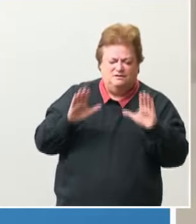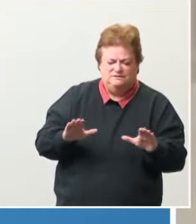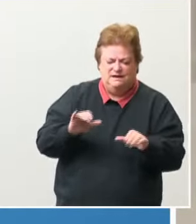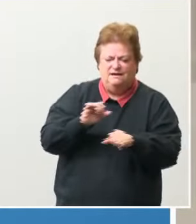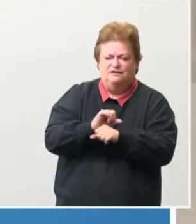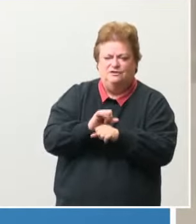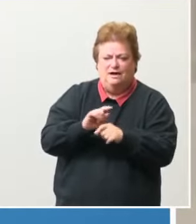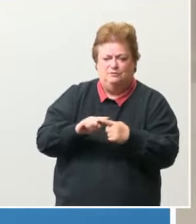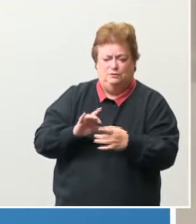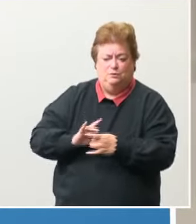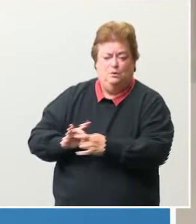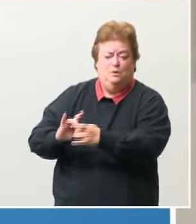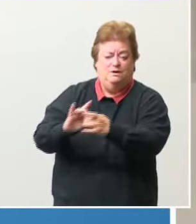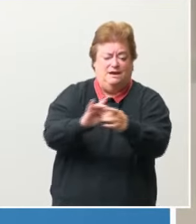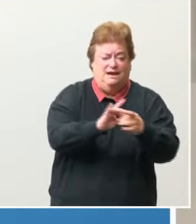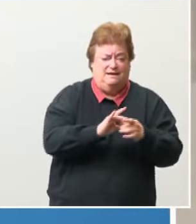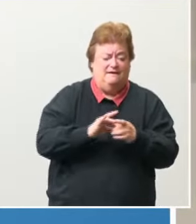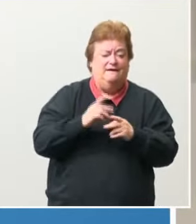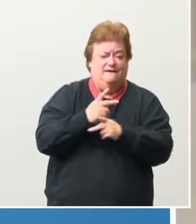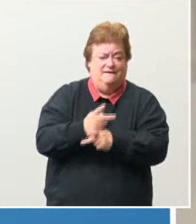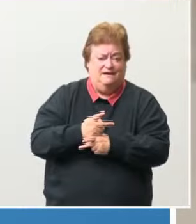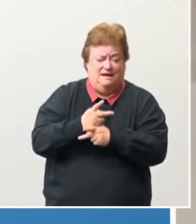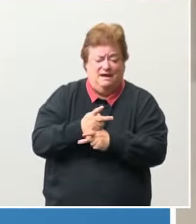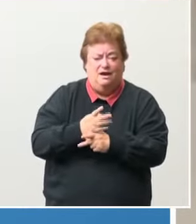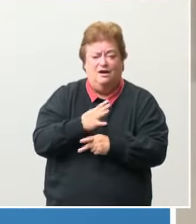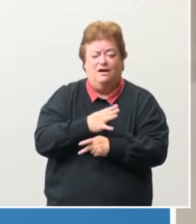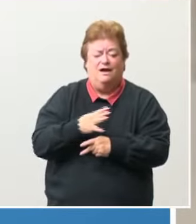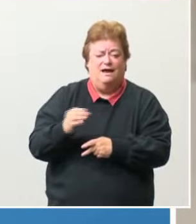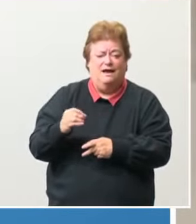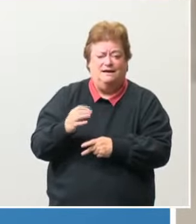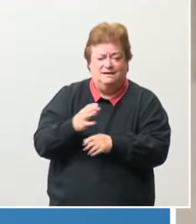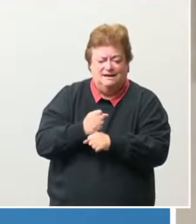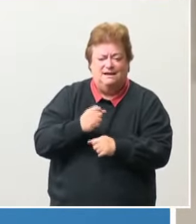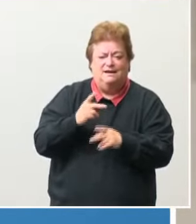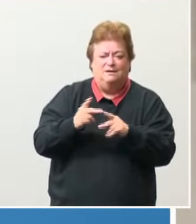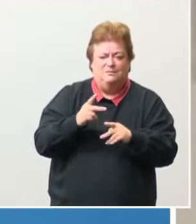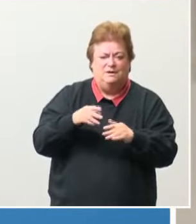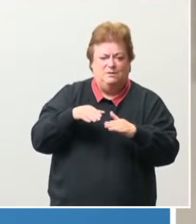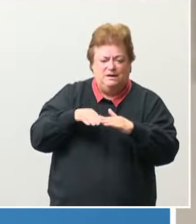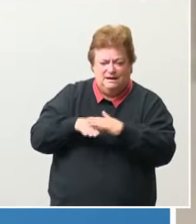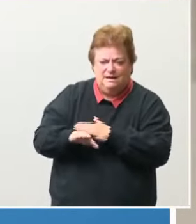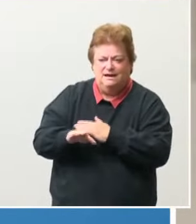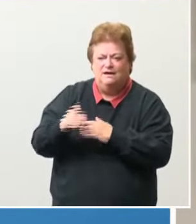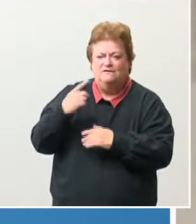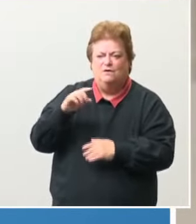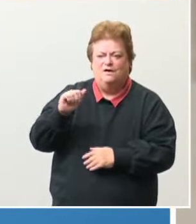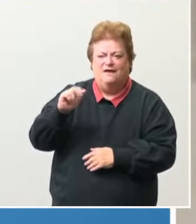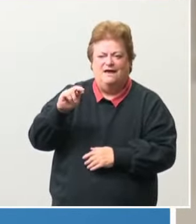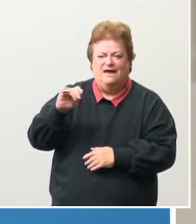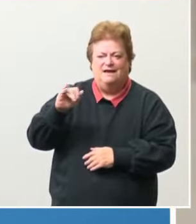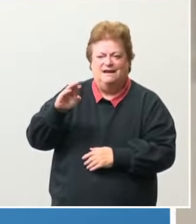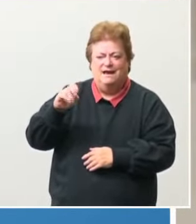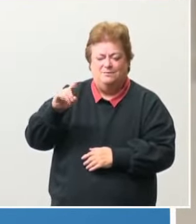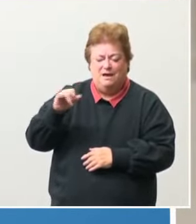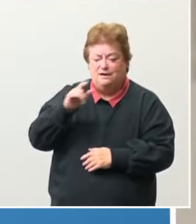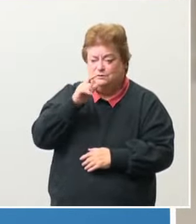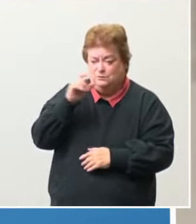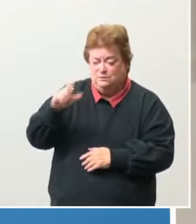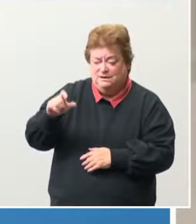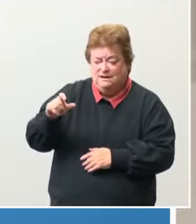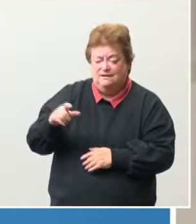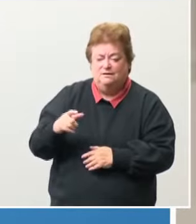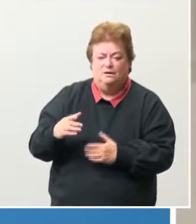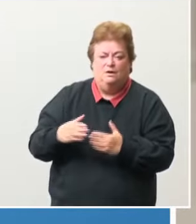job coordinating care and getting people in for monoclonal antibodies that need them,